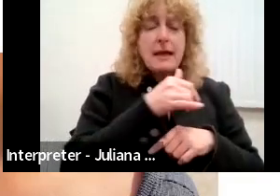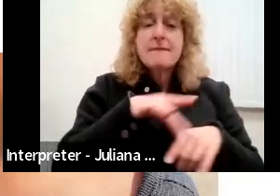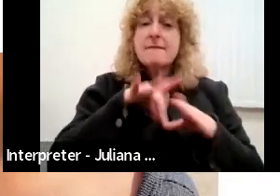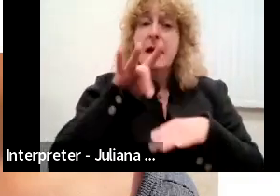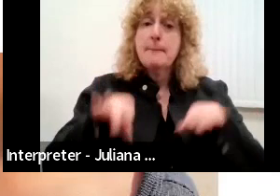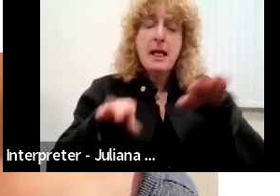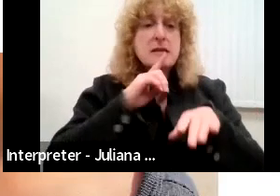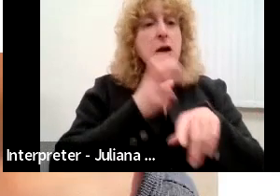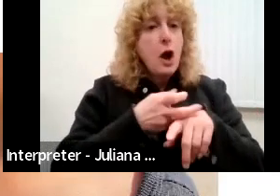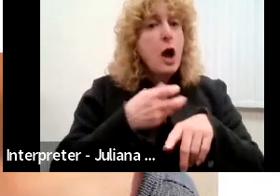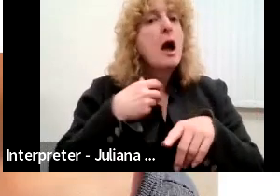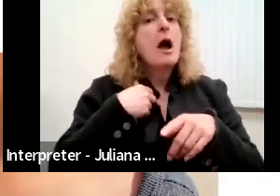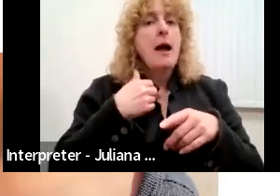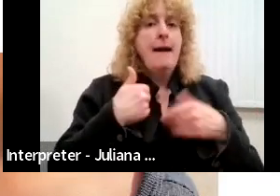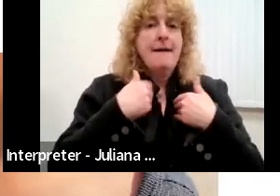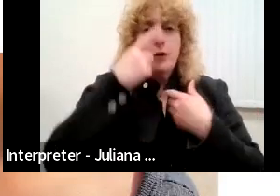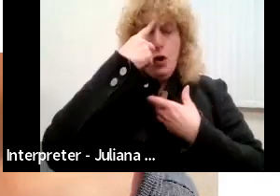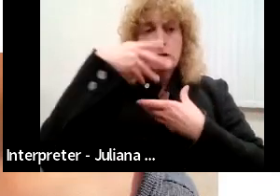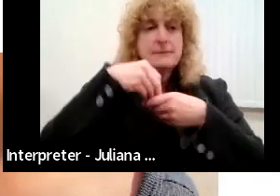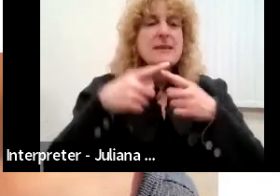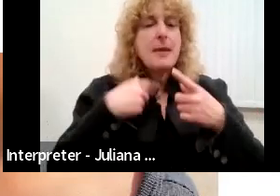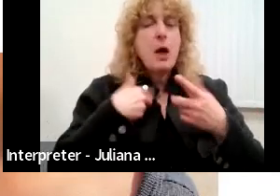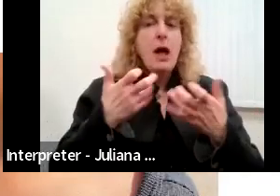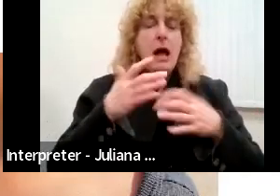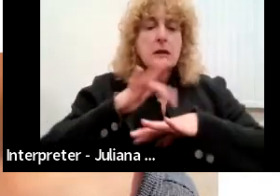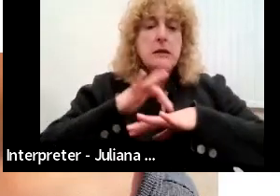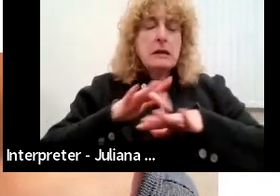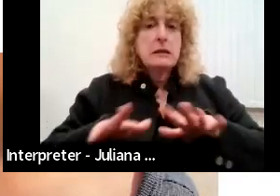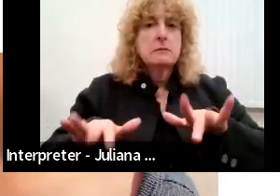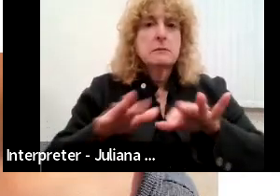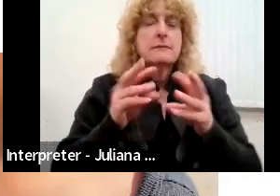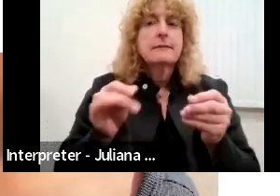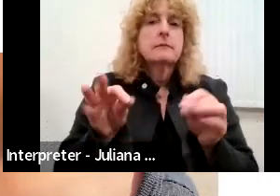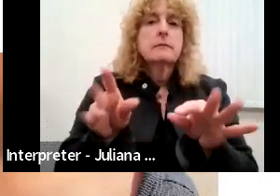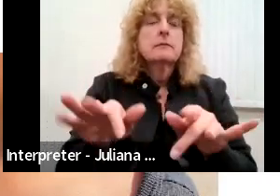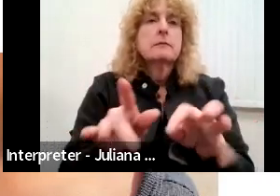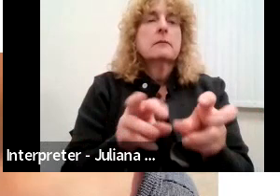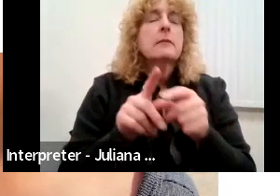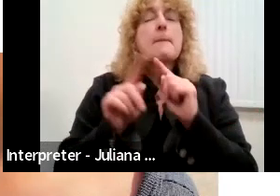sometimes I want tactile by fidgeting, but may also want silence. Yeah.